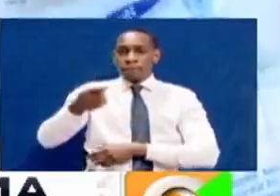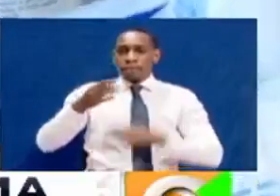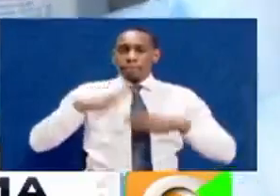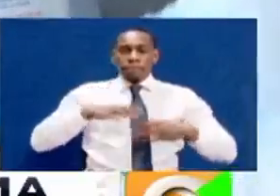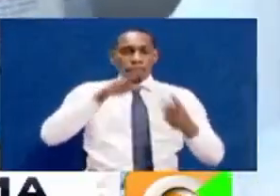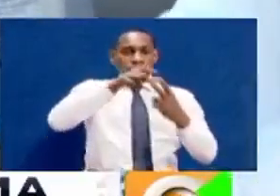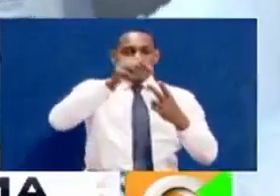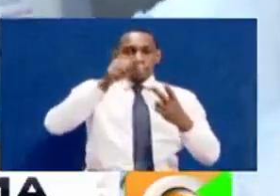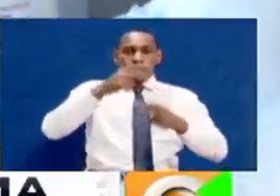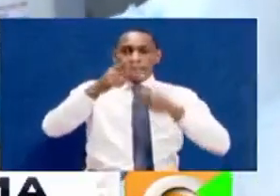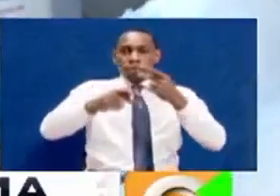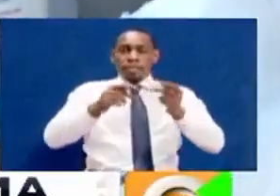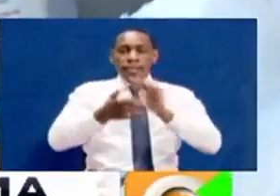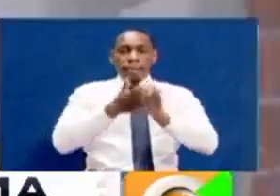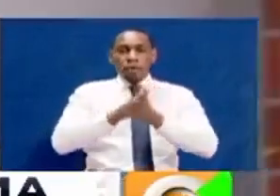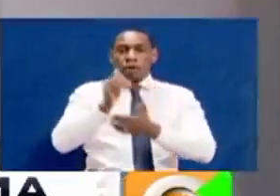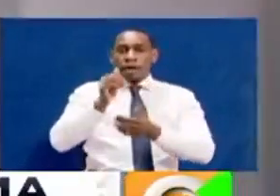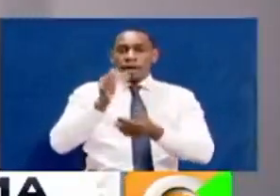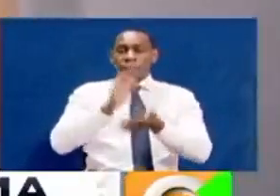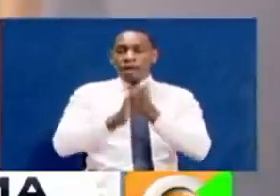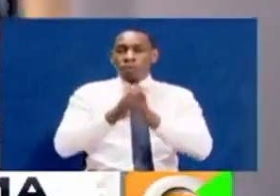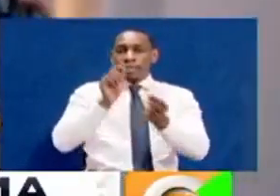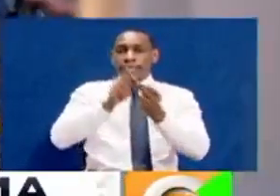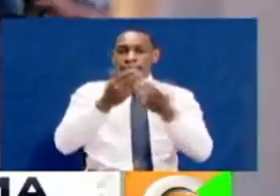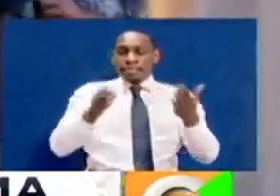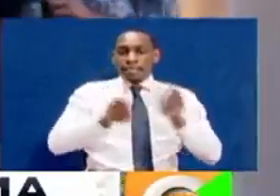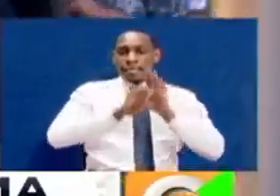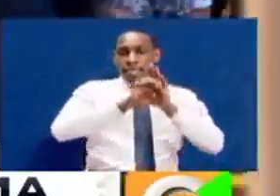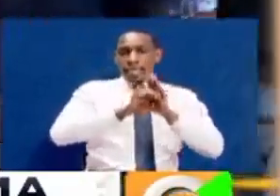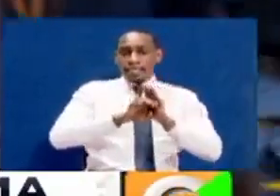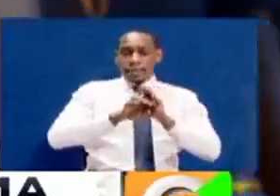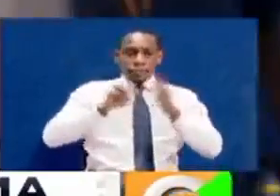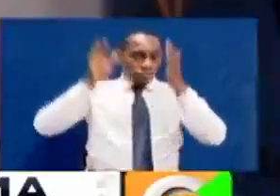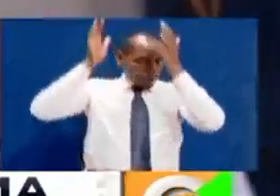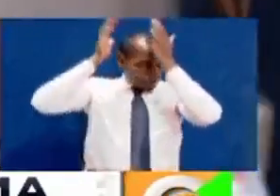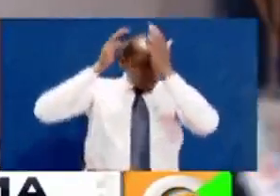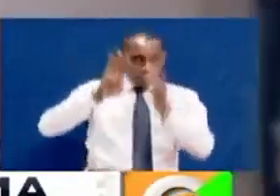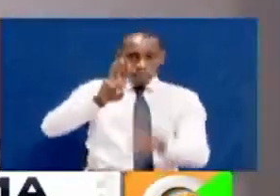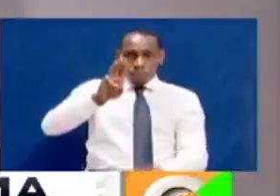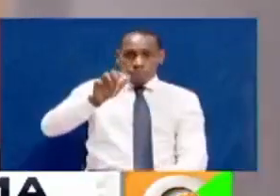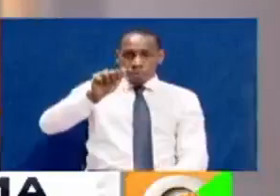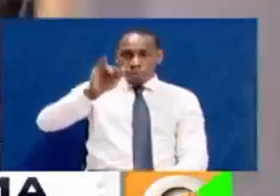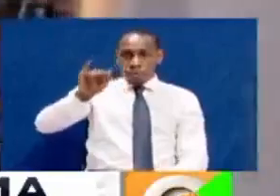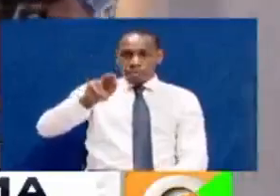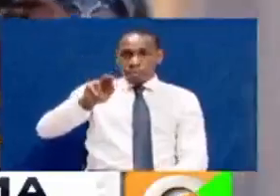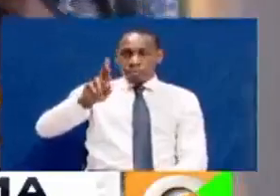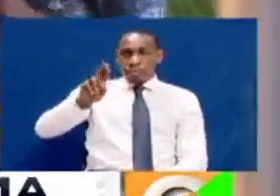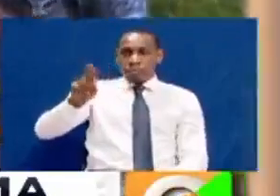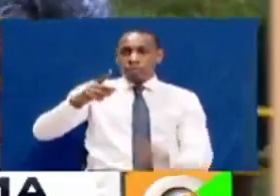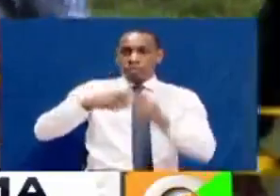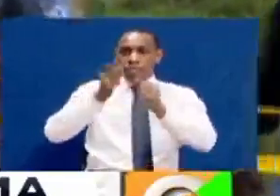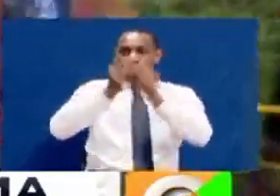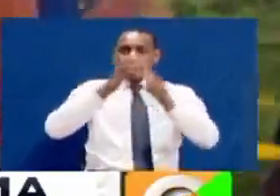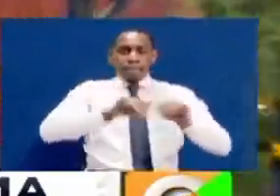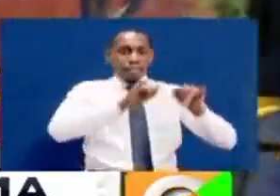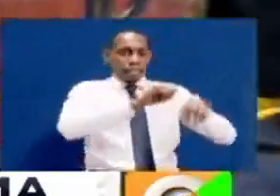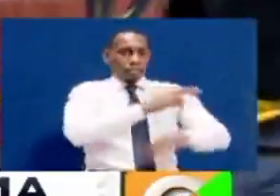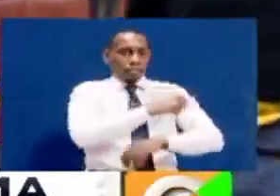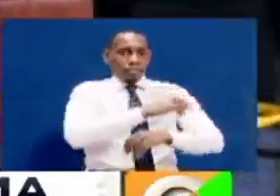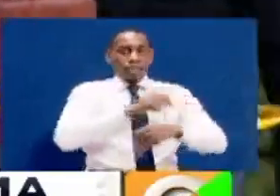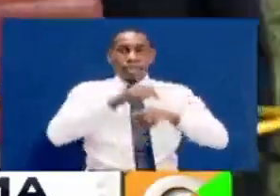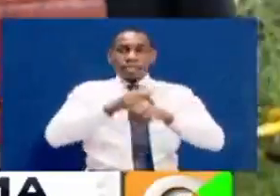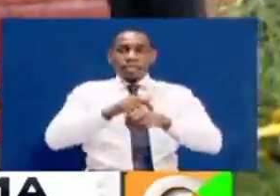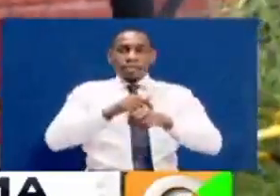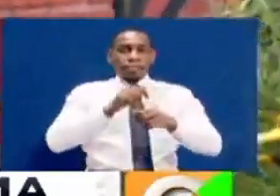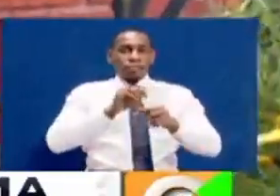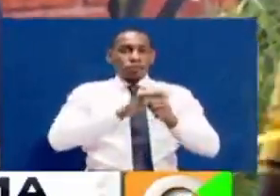samples could not be processed for lack of reagents. For example, six of Bishop Margaret Wanjiru's staff who remained in hospital after she was declared